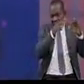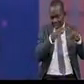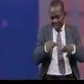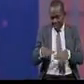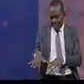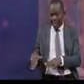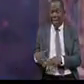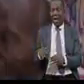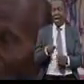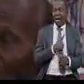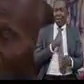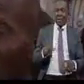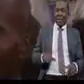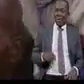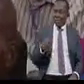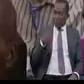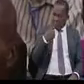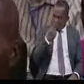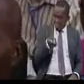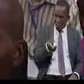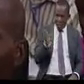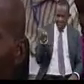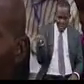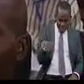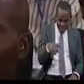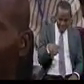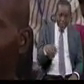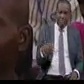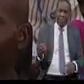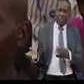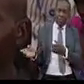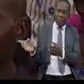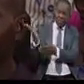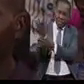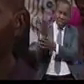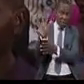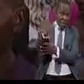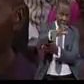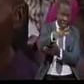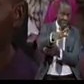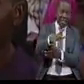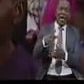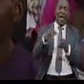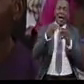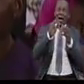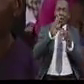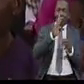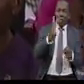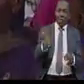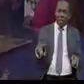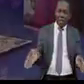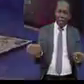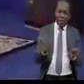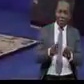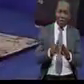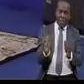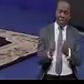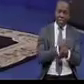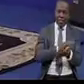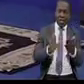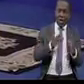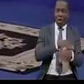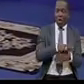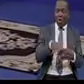perform a miracle. He said, the rod and the water closed up on them. They sang.